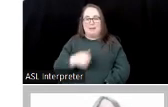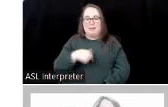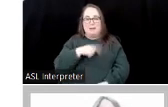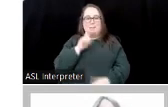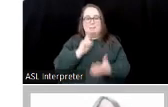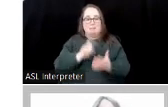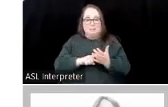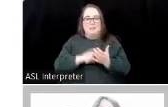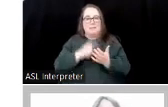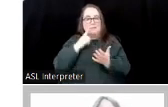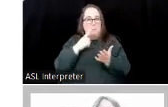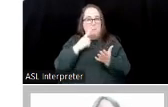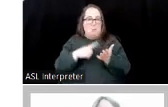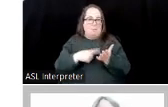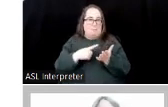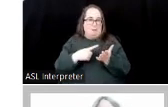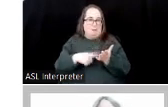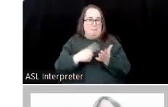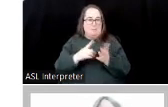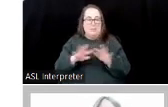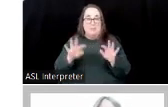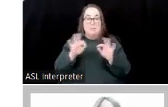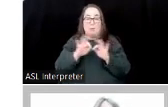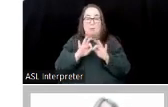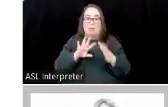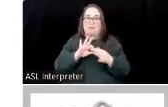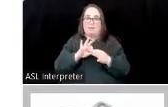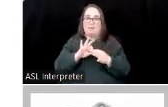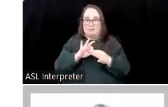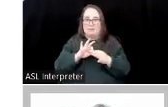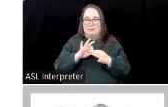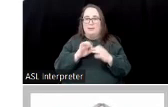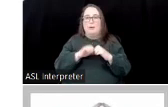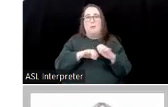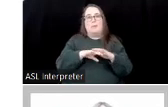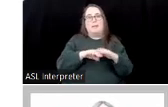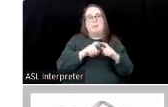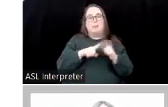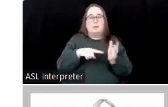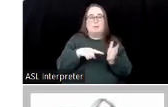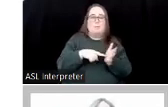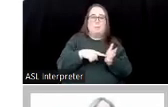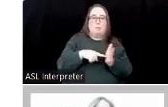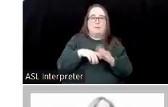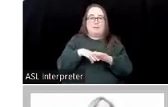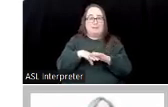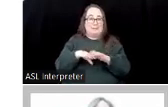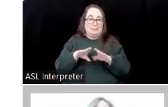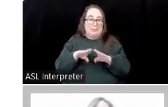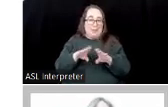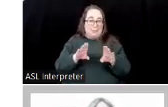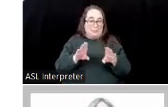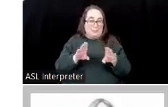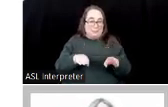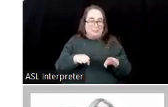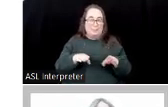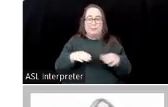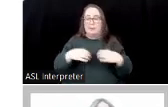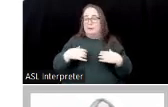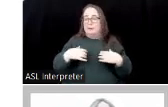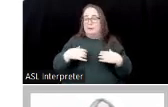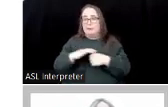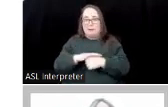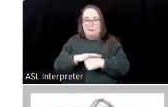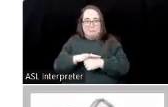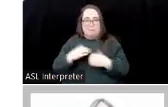for some time the important links between access to affordable and accessible housing, health coverage,